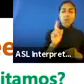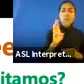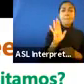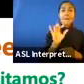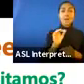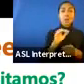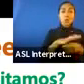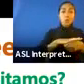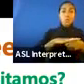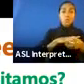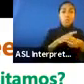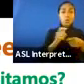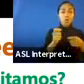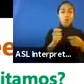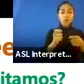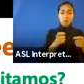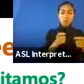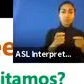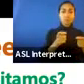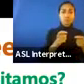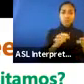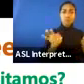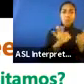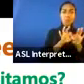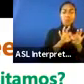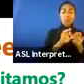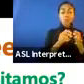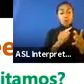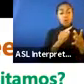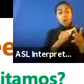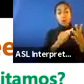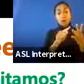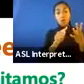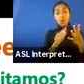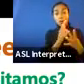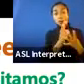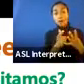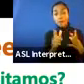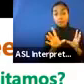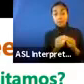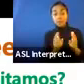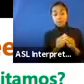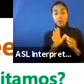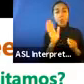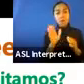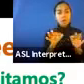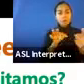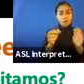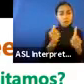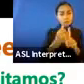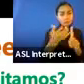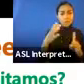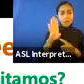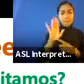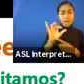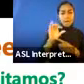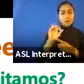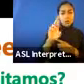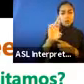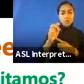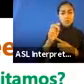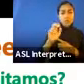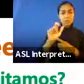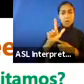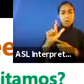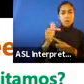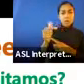the entire 3rd session of this series is going to unpack this concept of bioregional governance. But at its core,